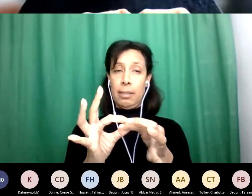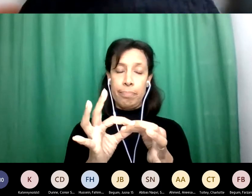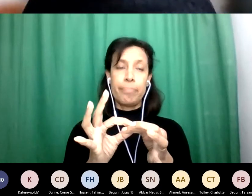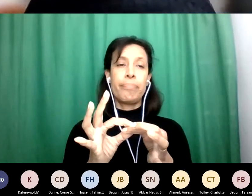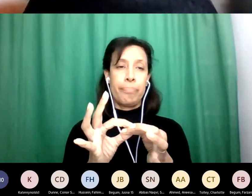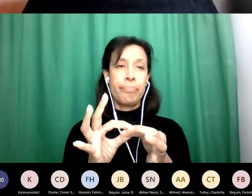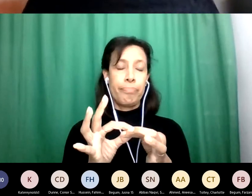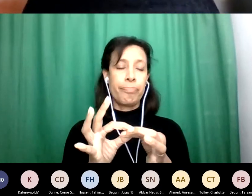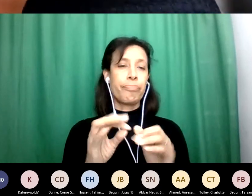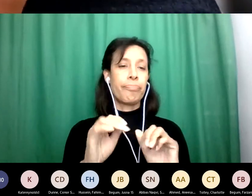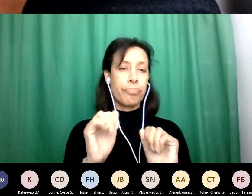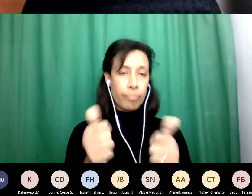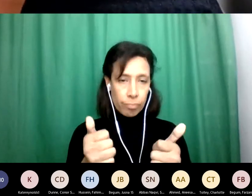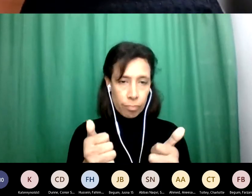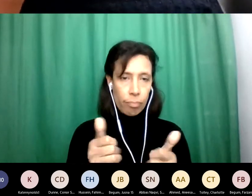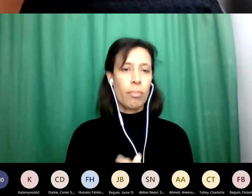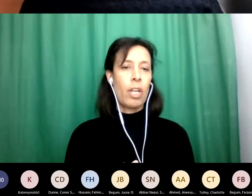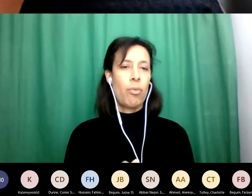Okay.